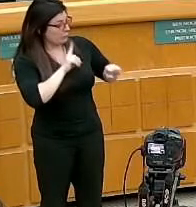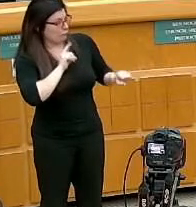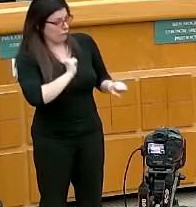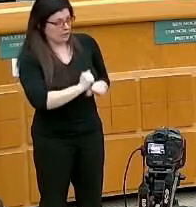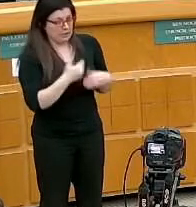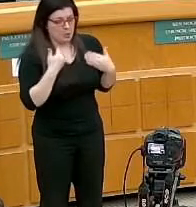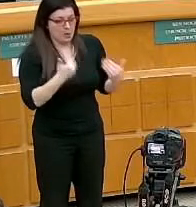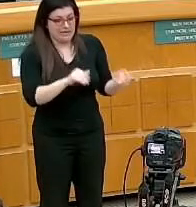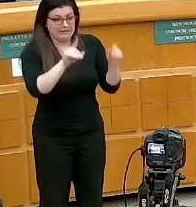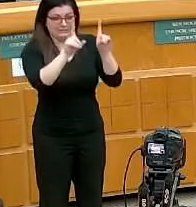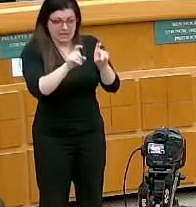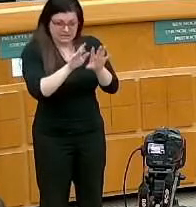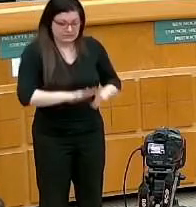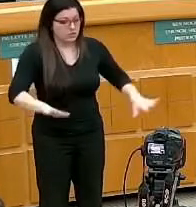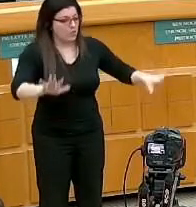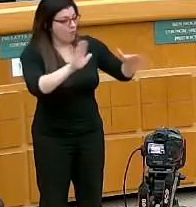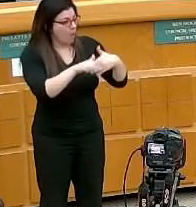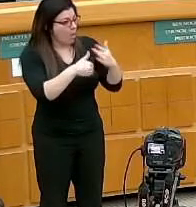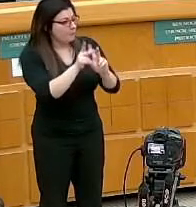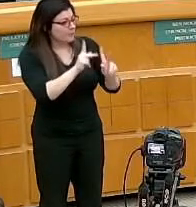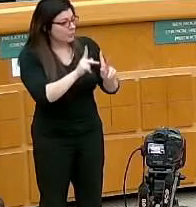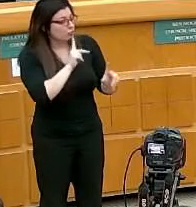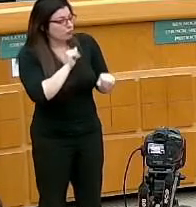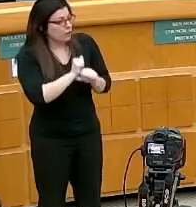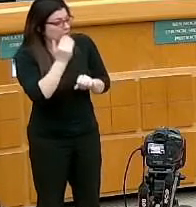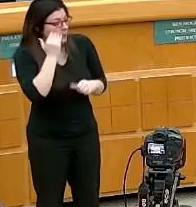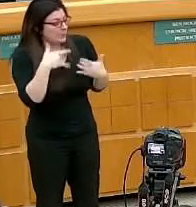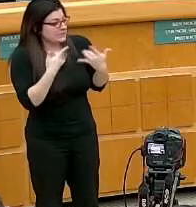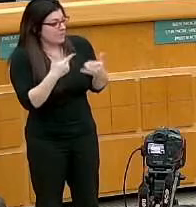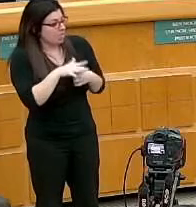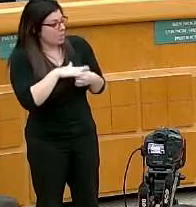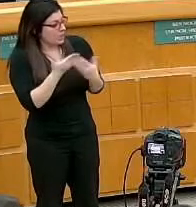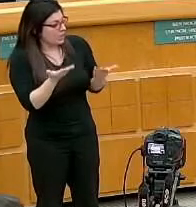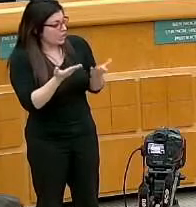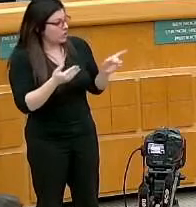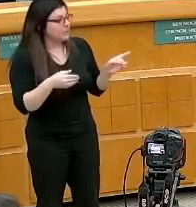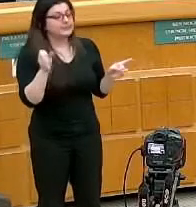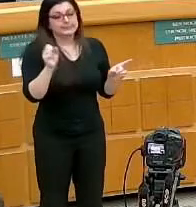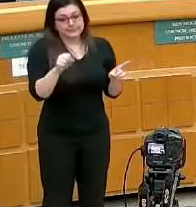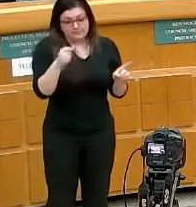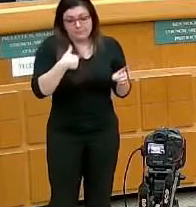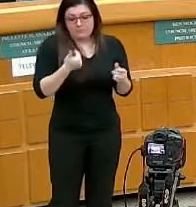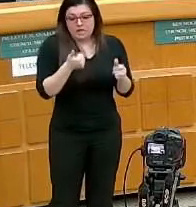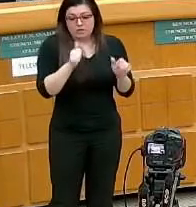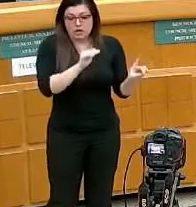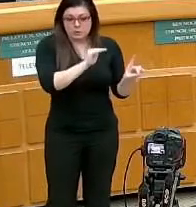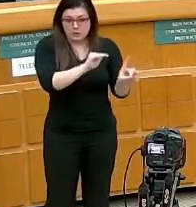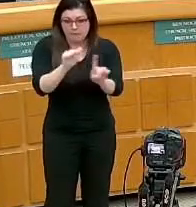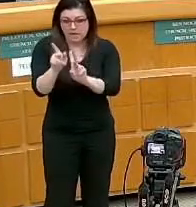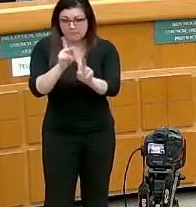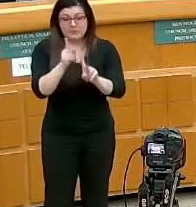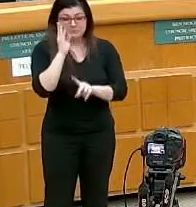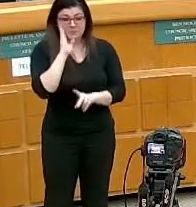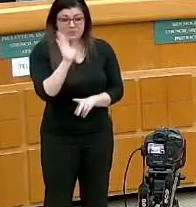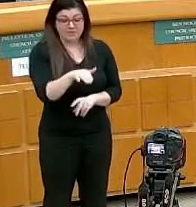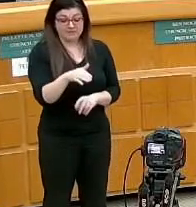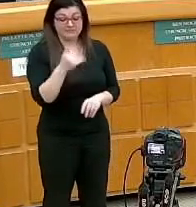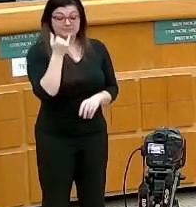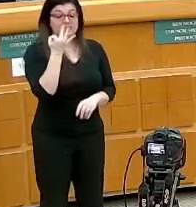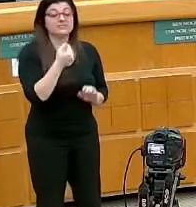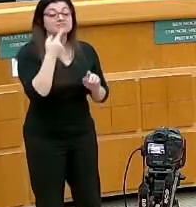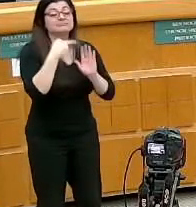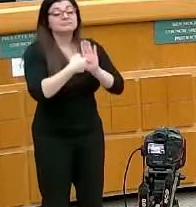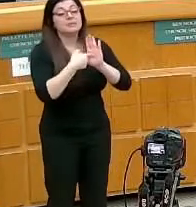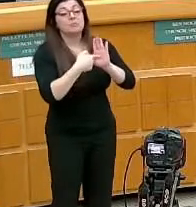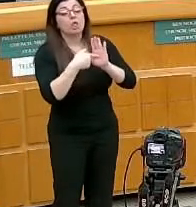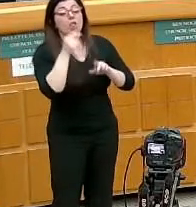of, what we're dealing with locally. Absolutely. I try to remind people that when we have like a hurricane